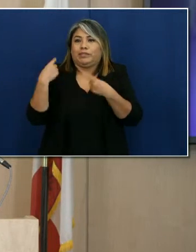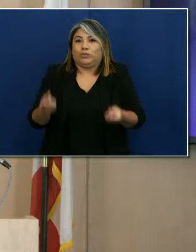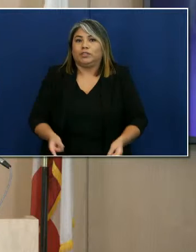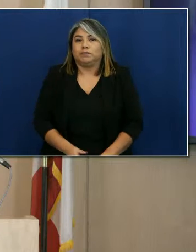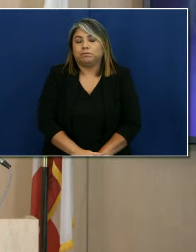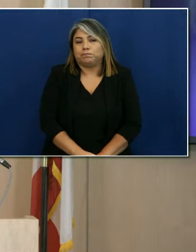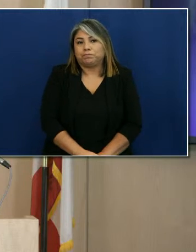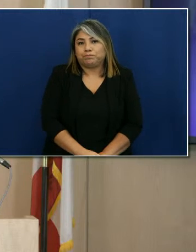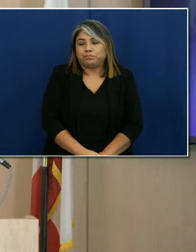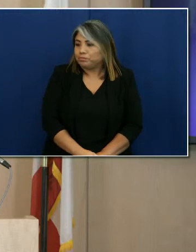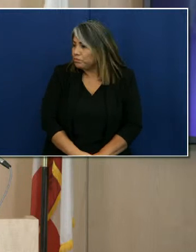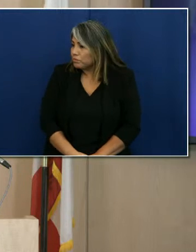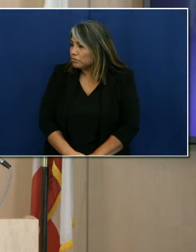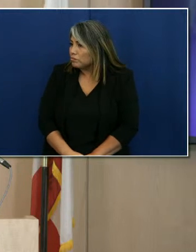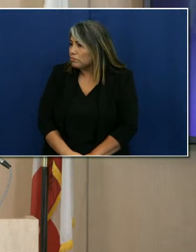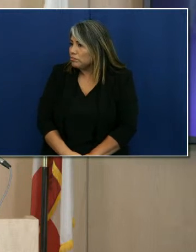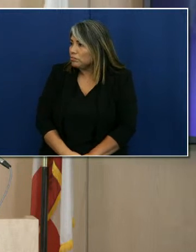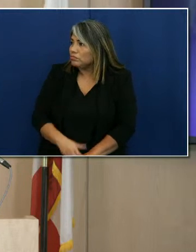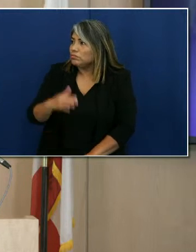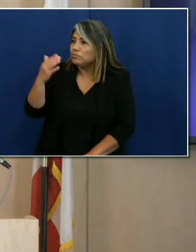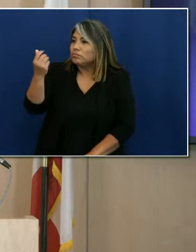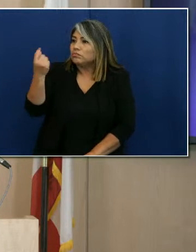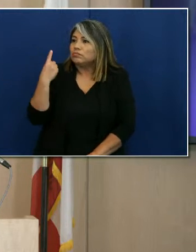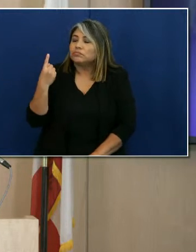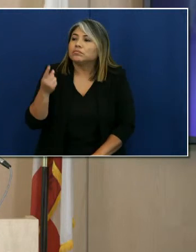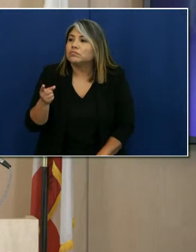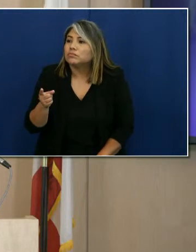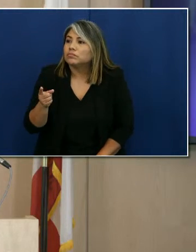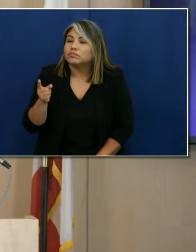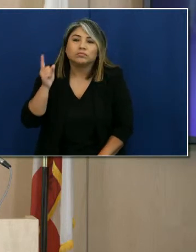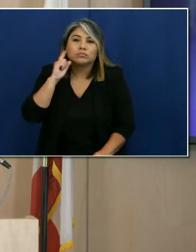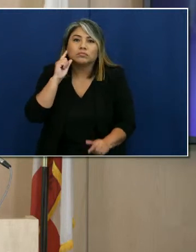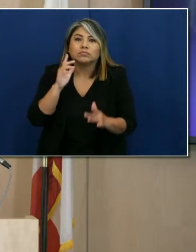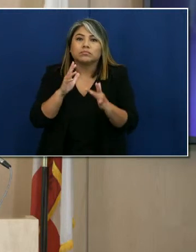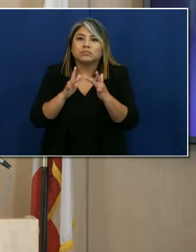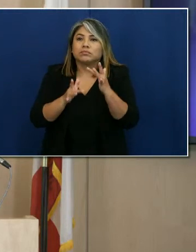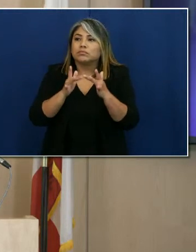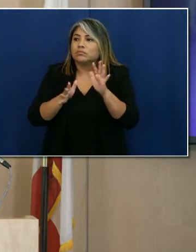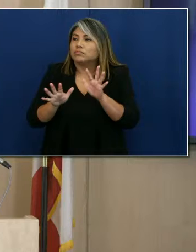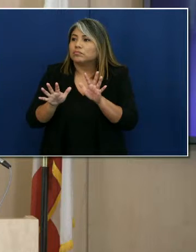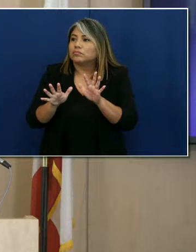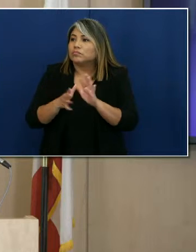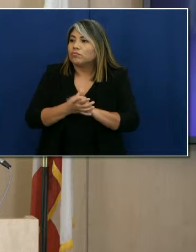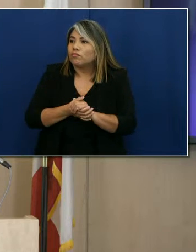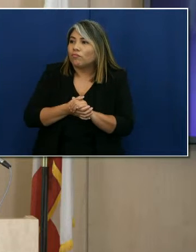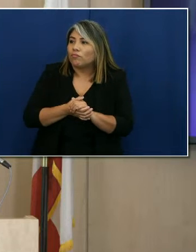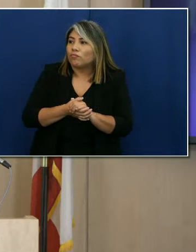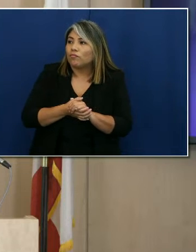Know how